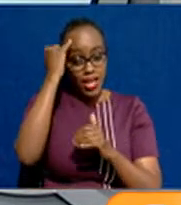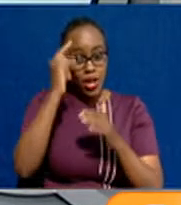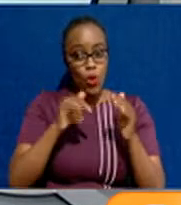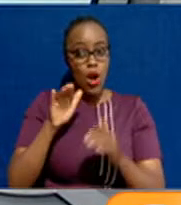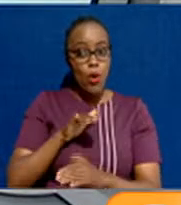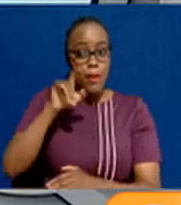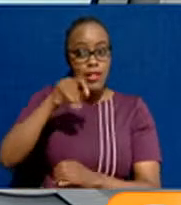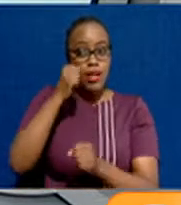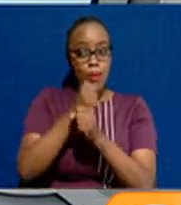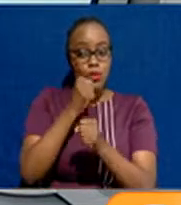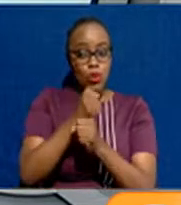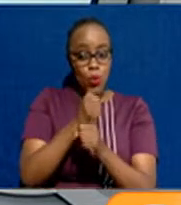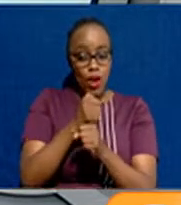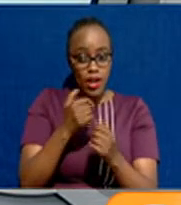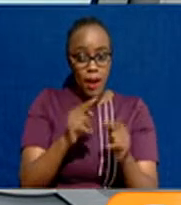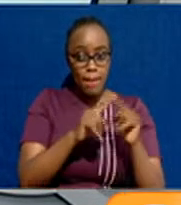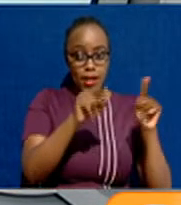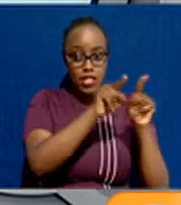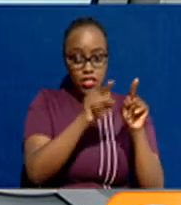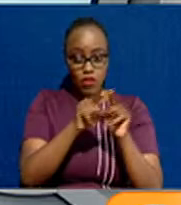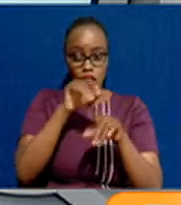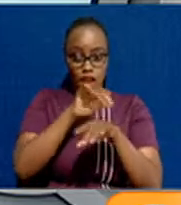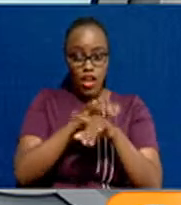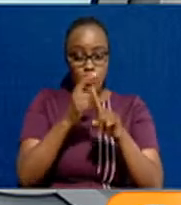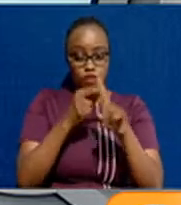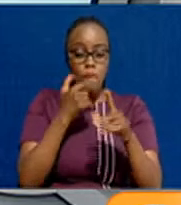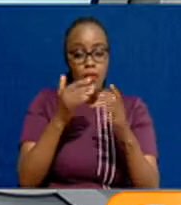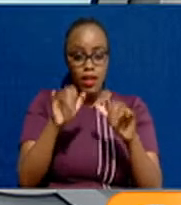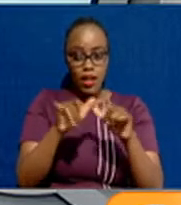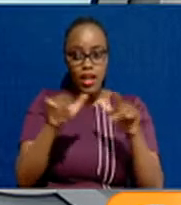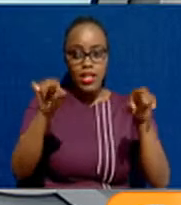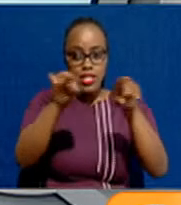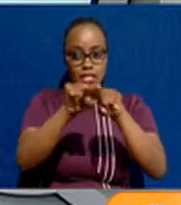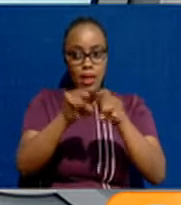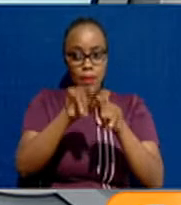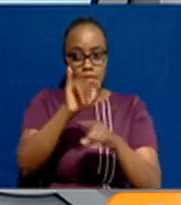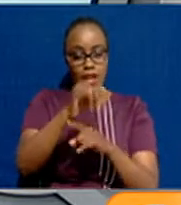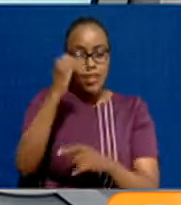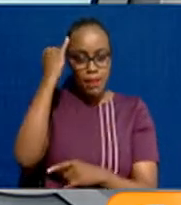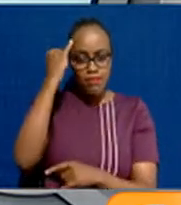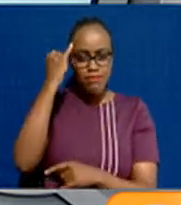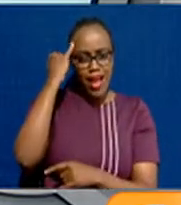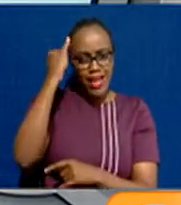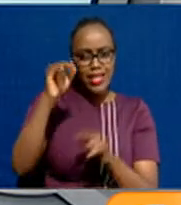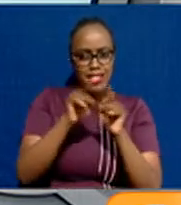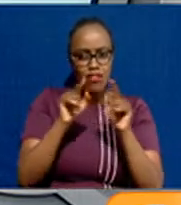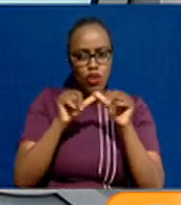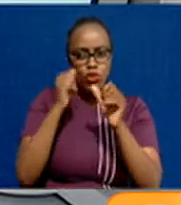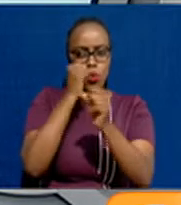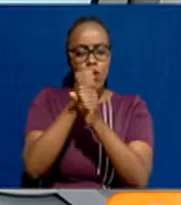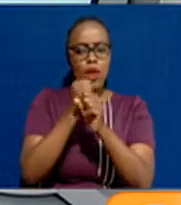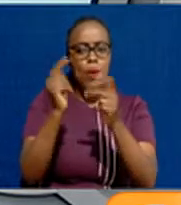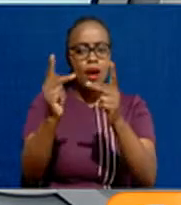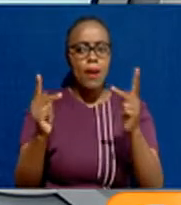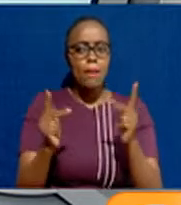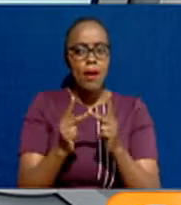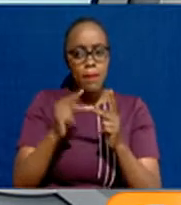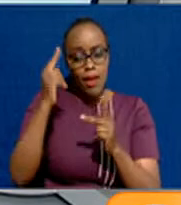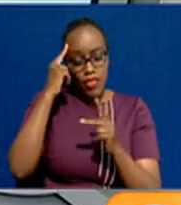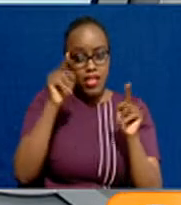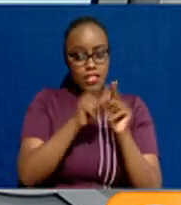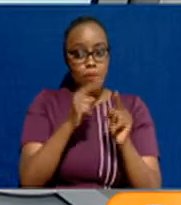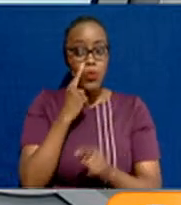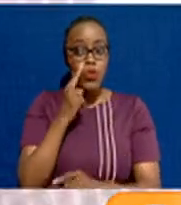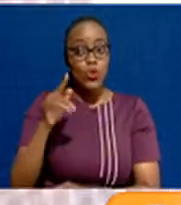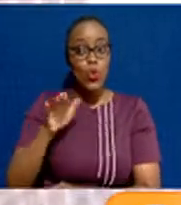should work on the land but not own the land. Mm. So that same mindset continues to the workplace. And I think in the past we saw that